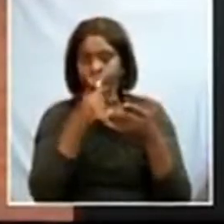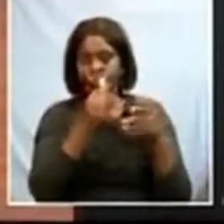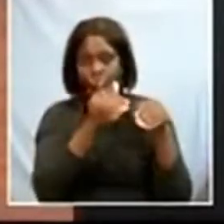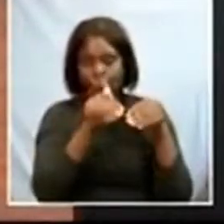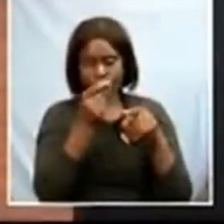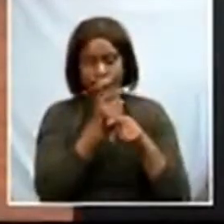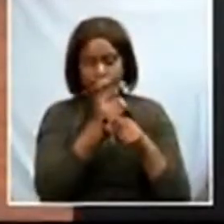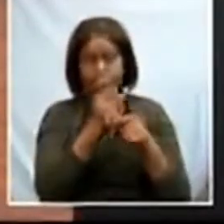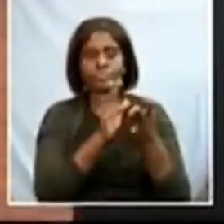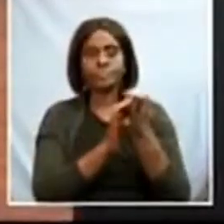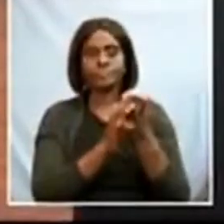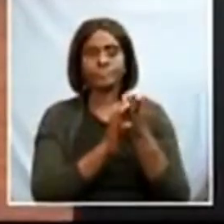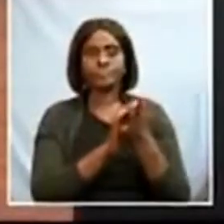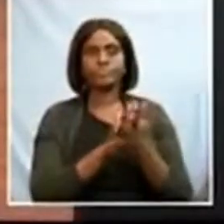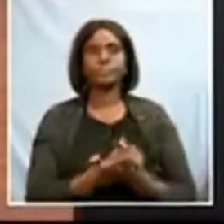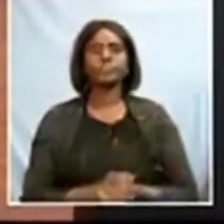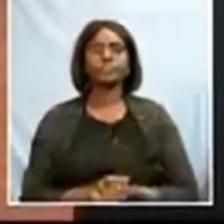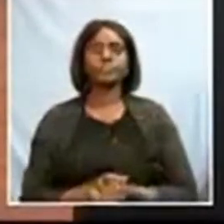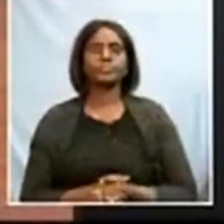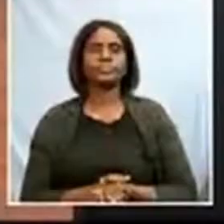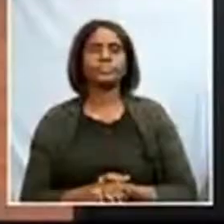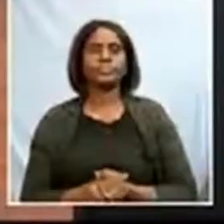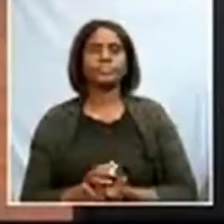them from that school?